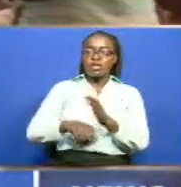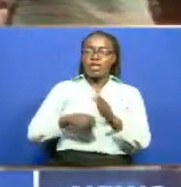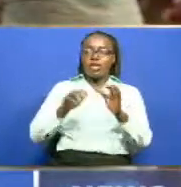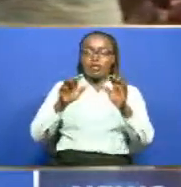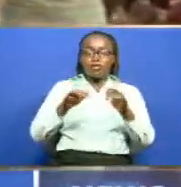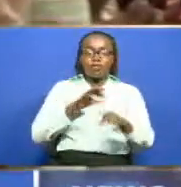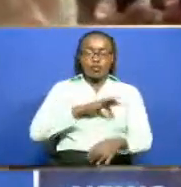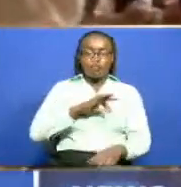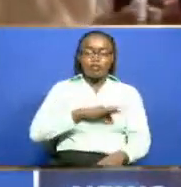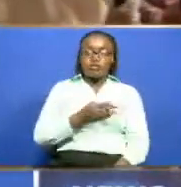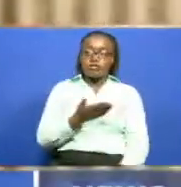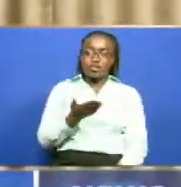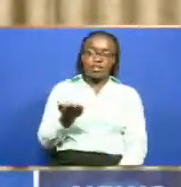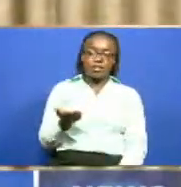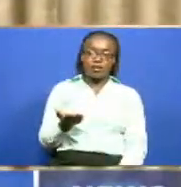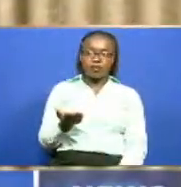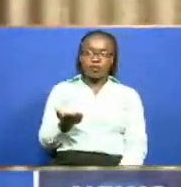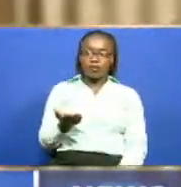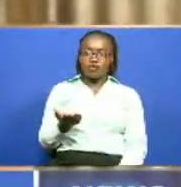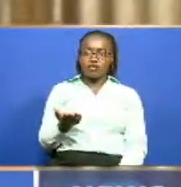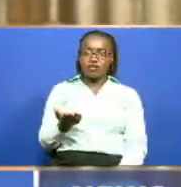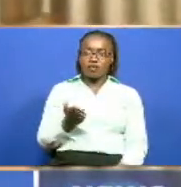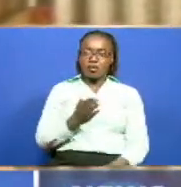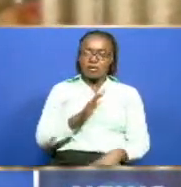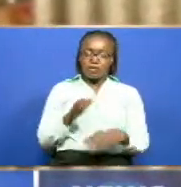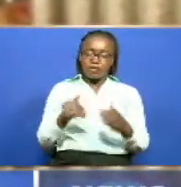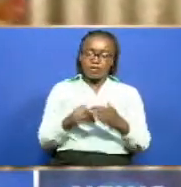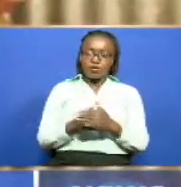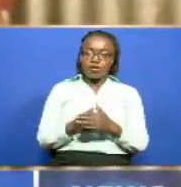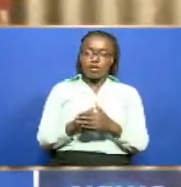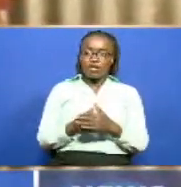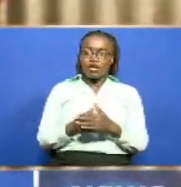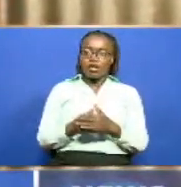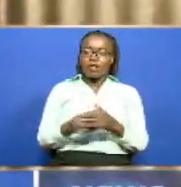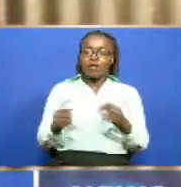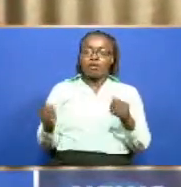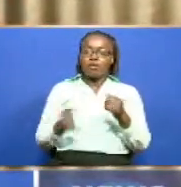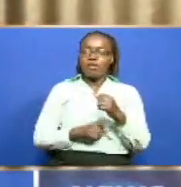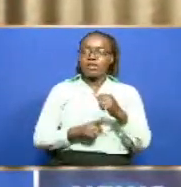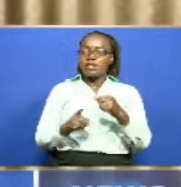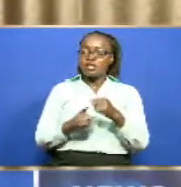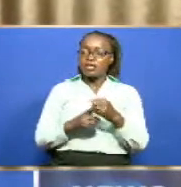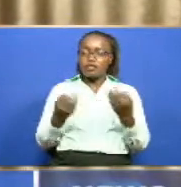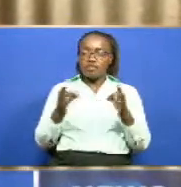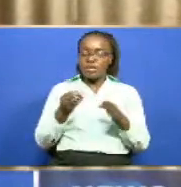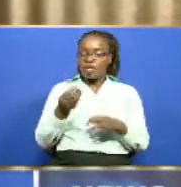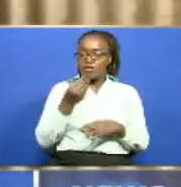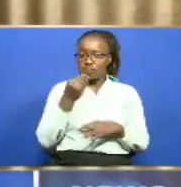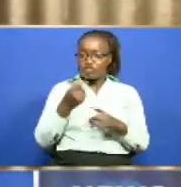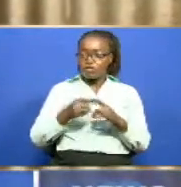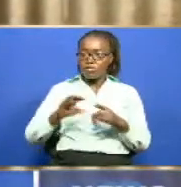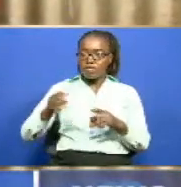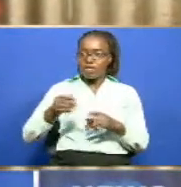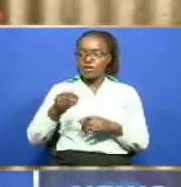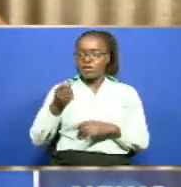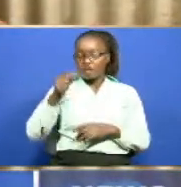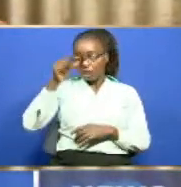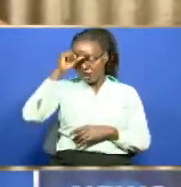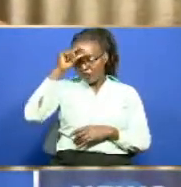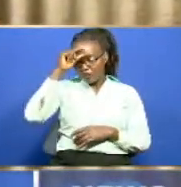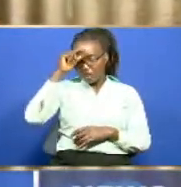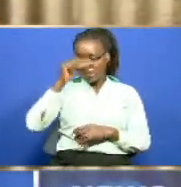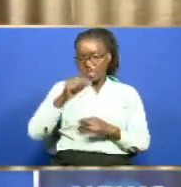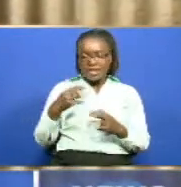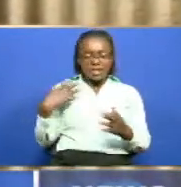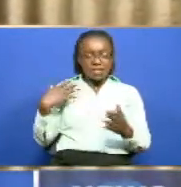from the now mature layers. All through the 6 months, we've had free feeds from the county government. Since